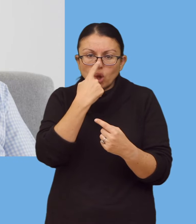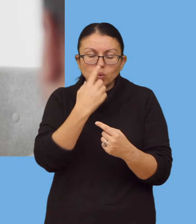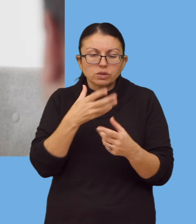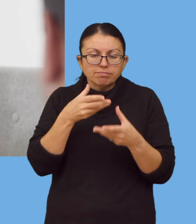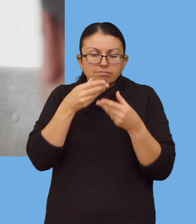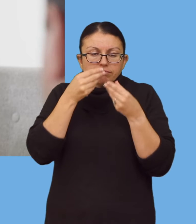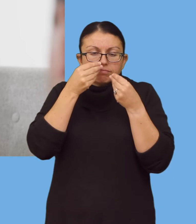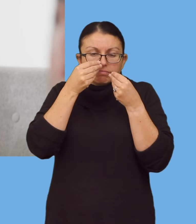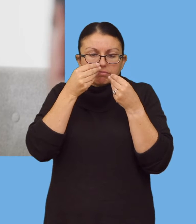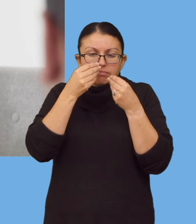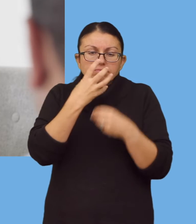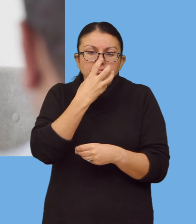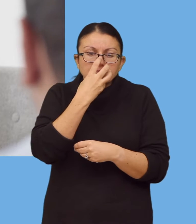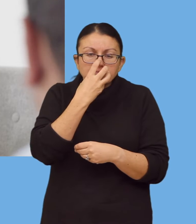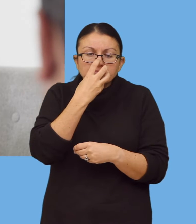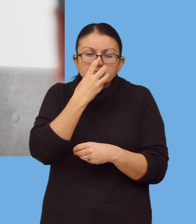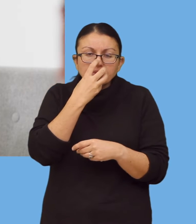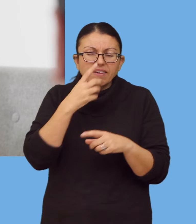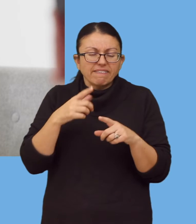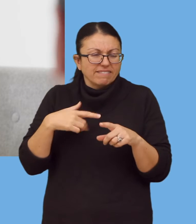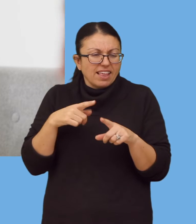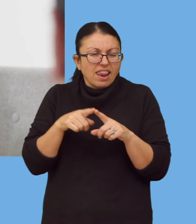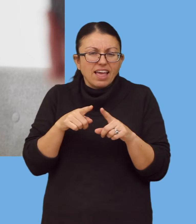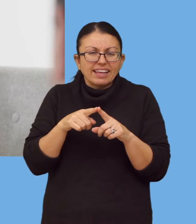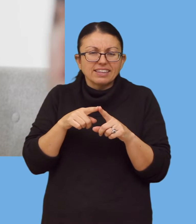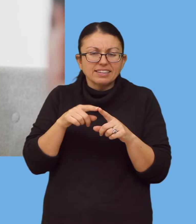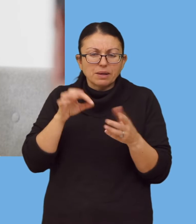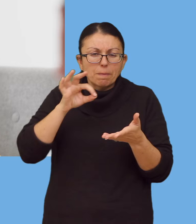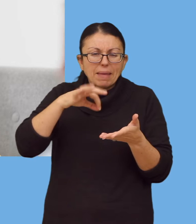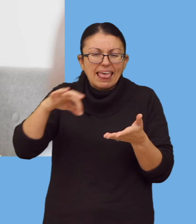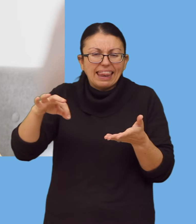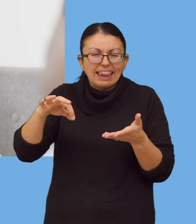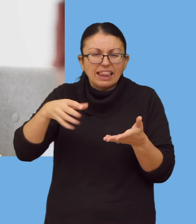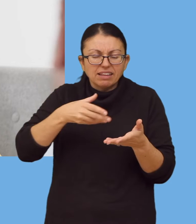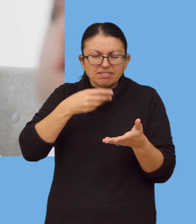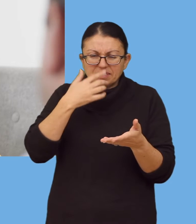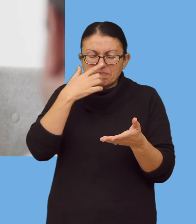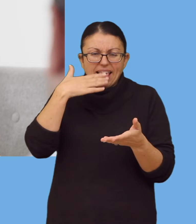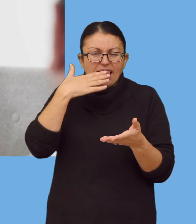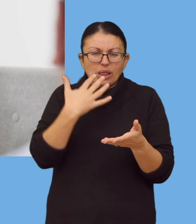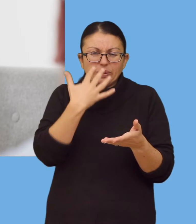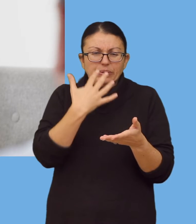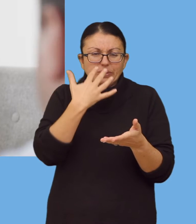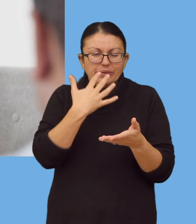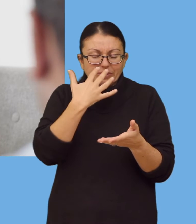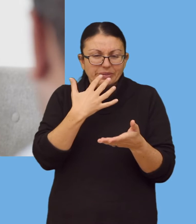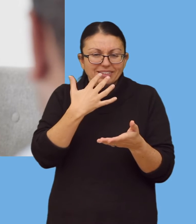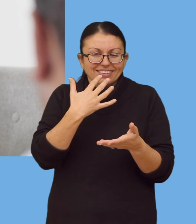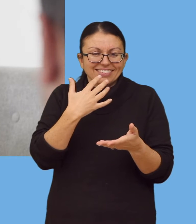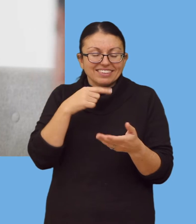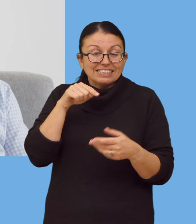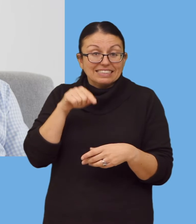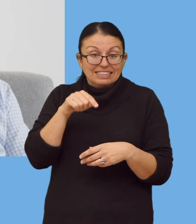nose. That mask smells a little bit like felt tip pens, and it takes a little bit longer to go to sleep through the